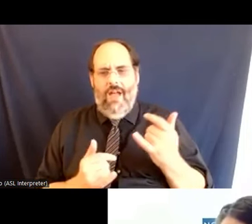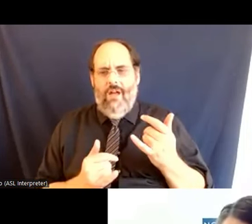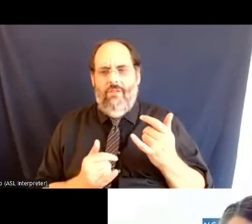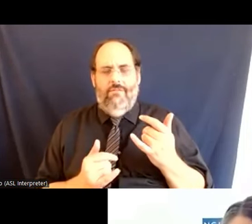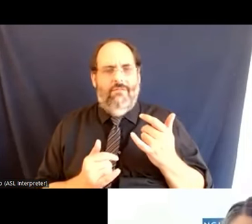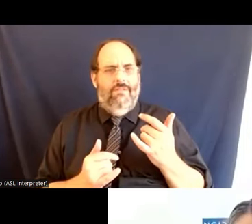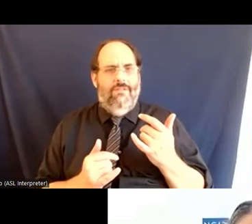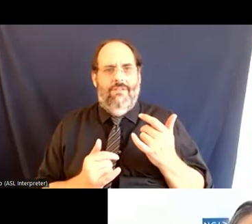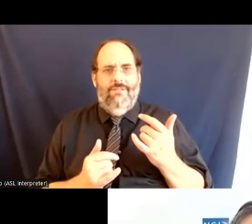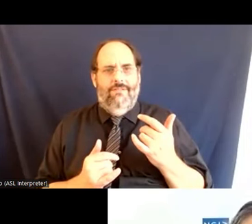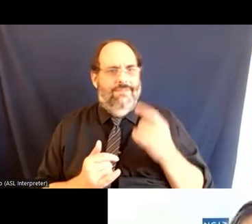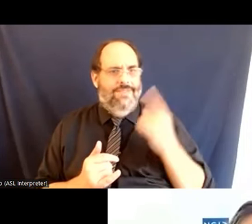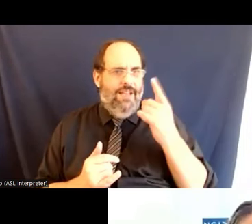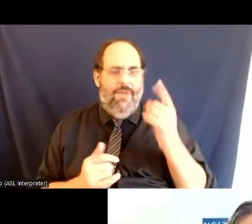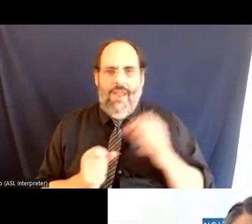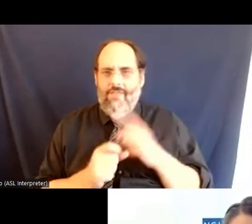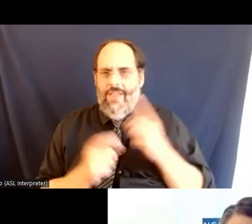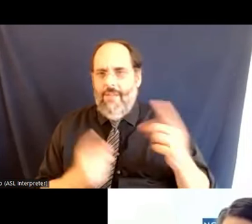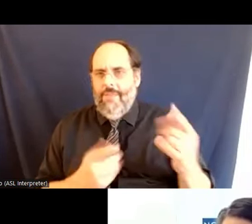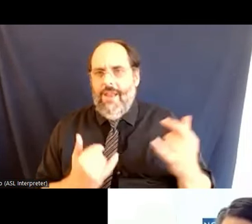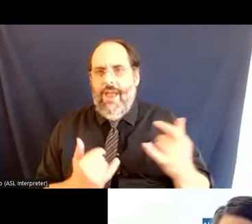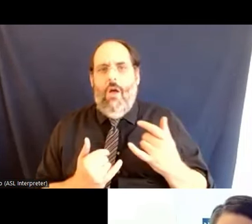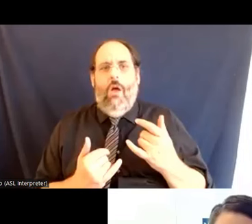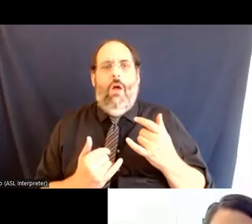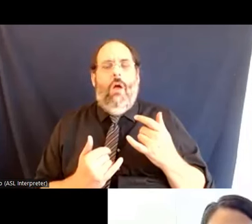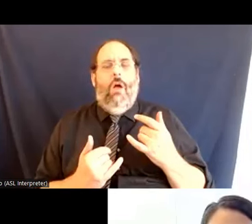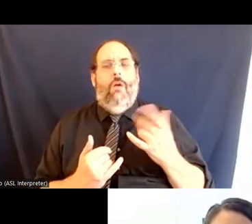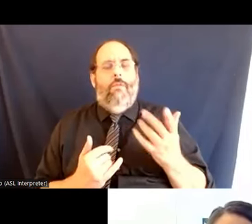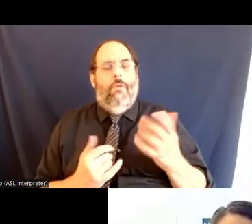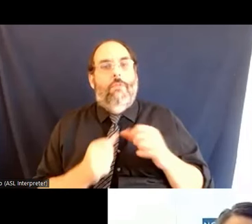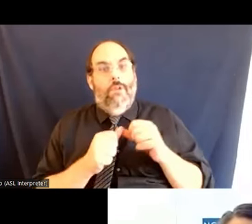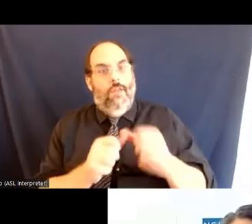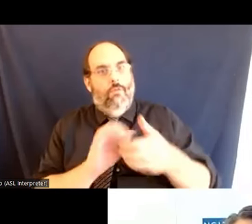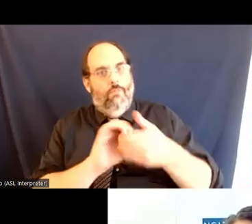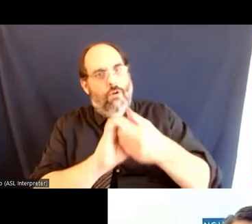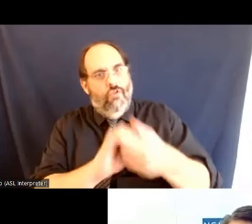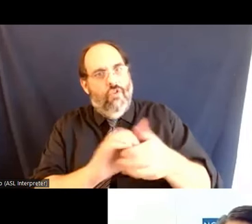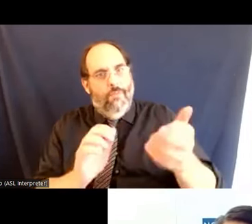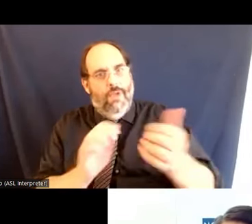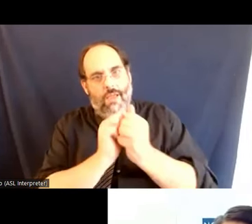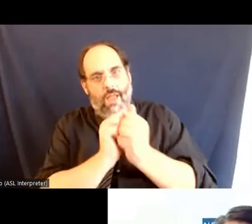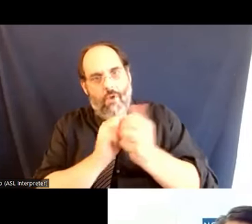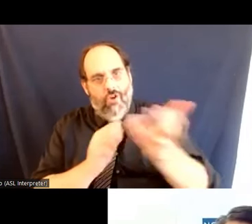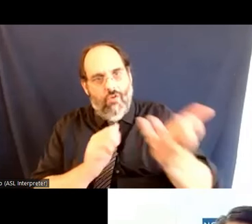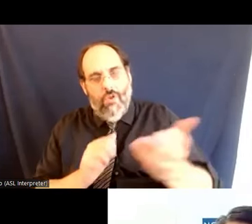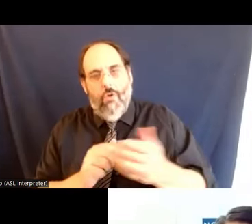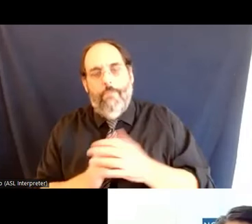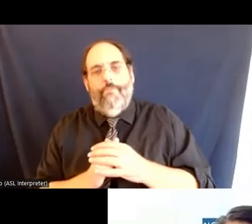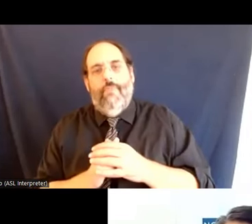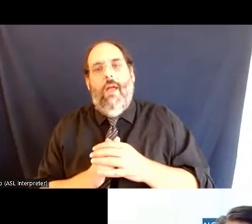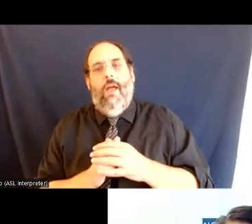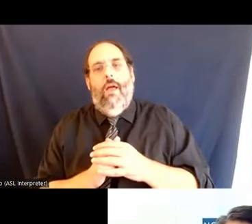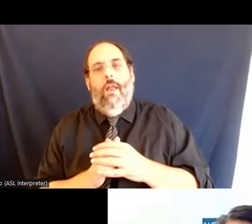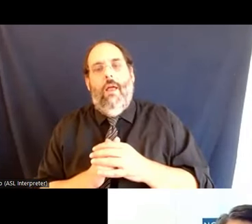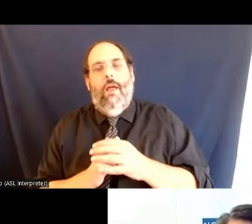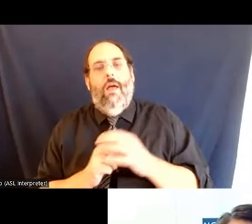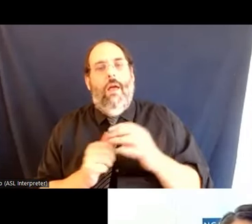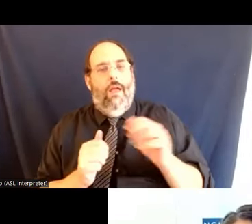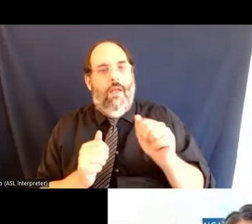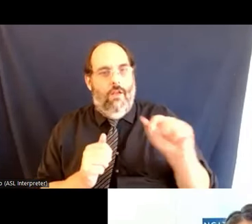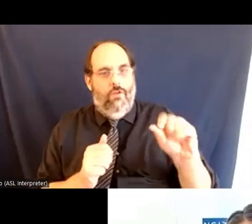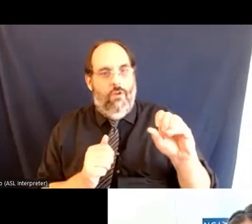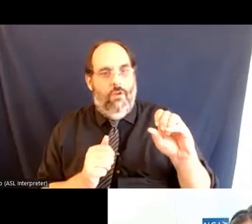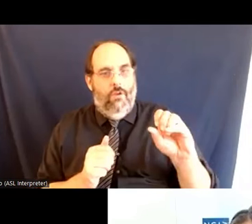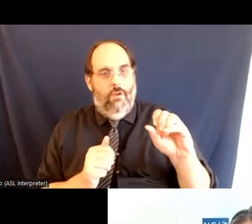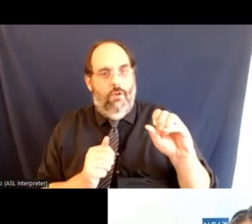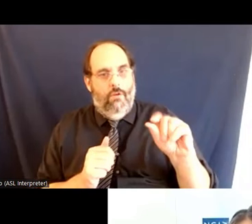hold everything that's happening right now for the ongoing partnership and collaboration. And Assistant Attorney General Clark, one of